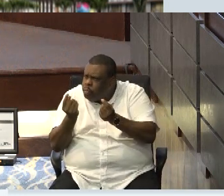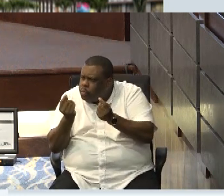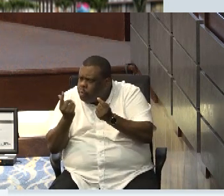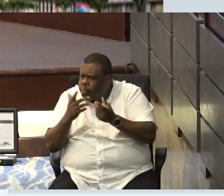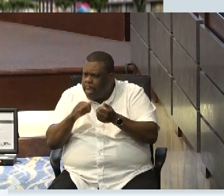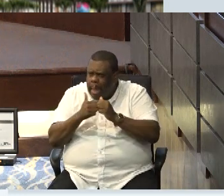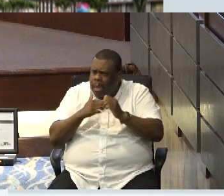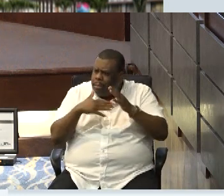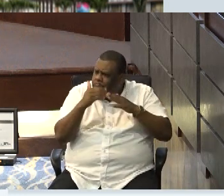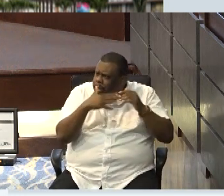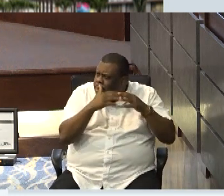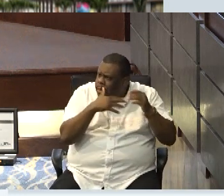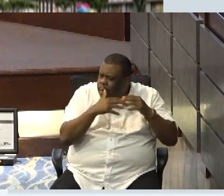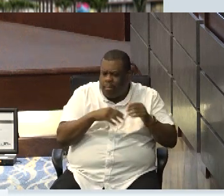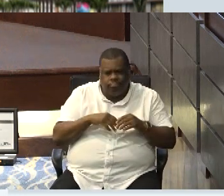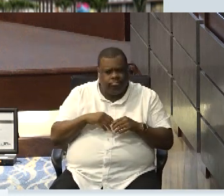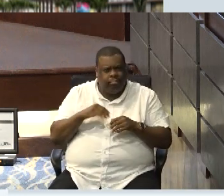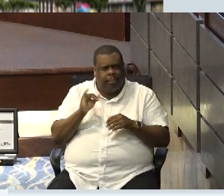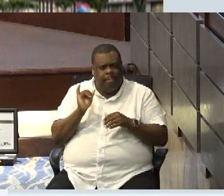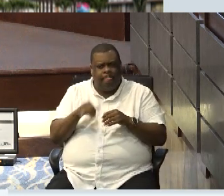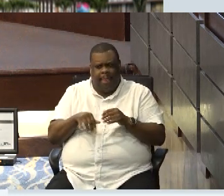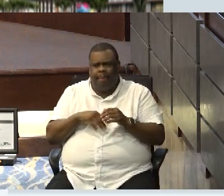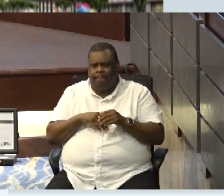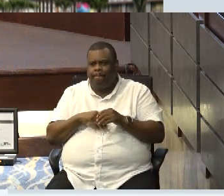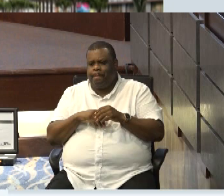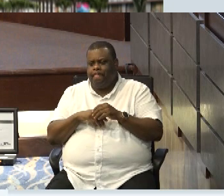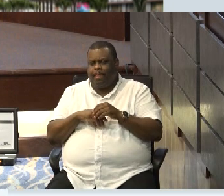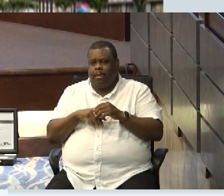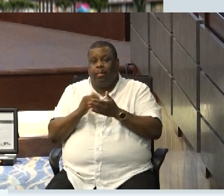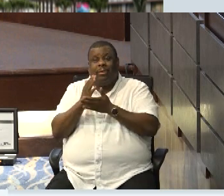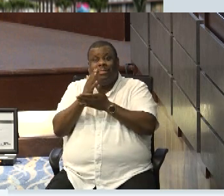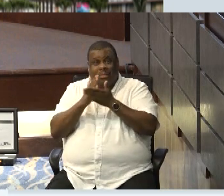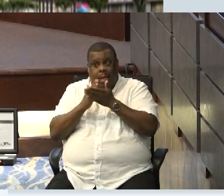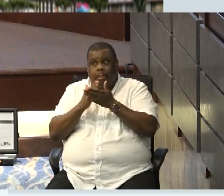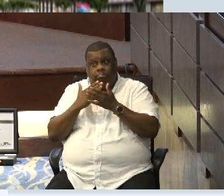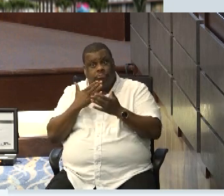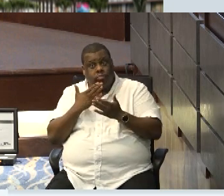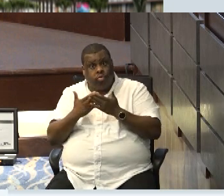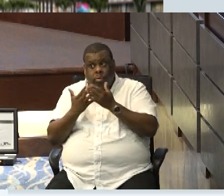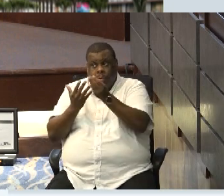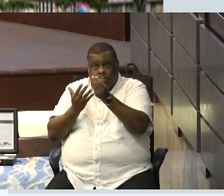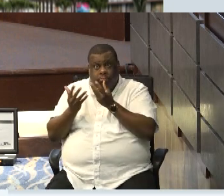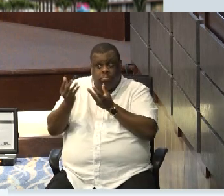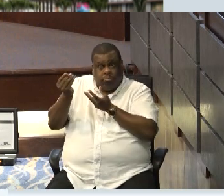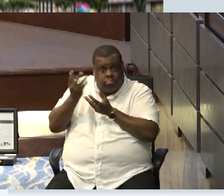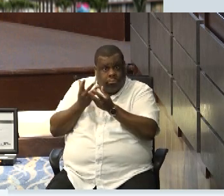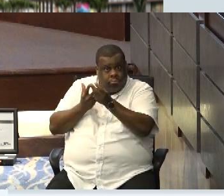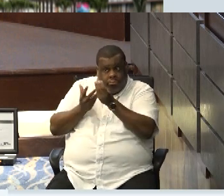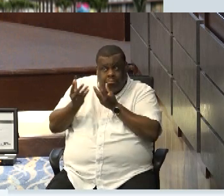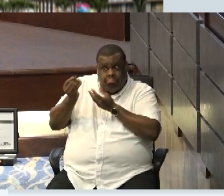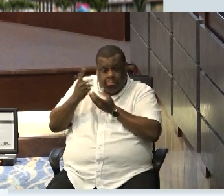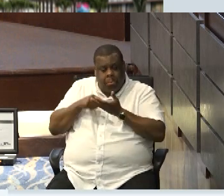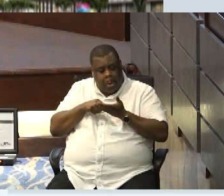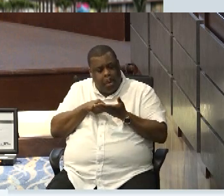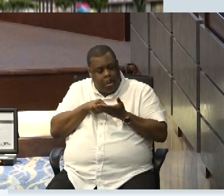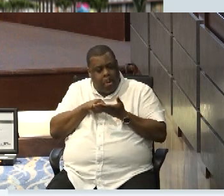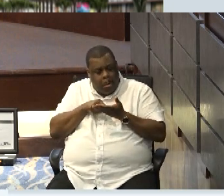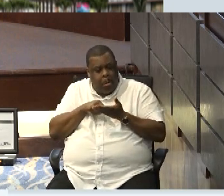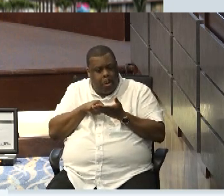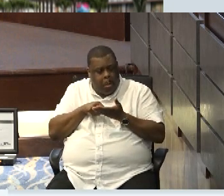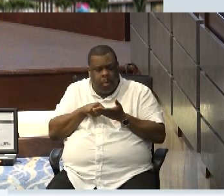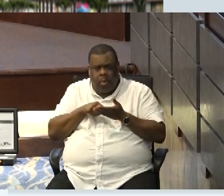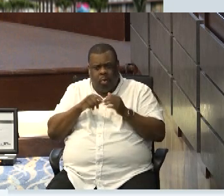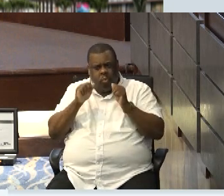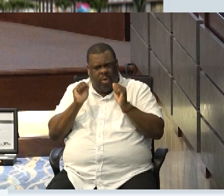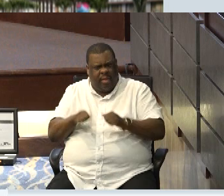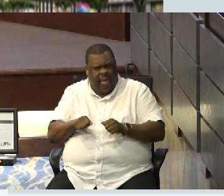expand. So by October of that year, after some of the information and data had been gathered by Gensler, we were able to successfully expand